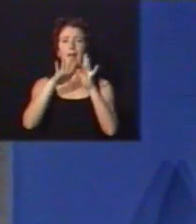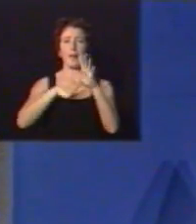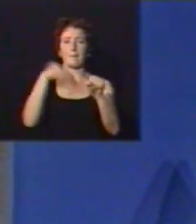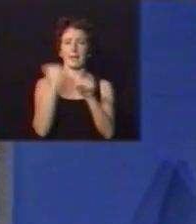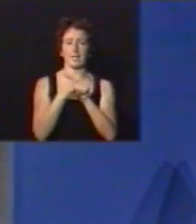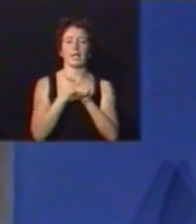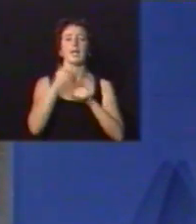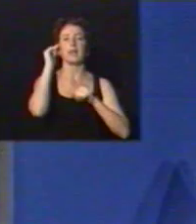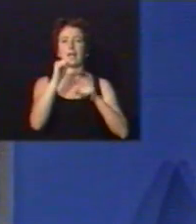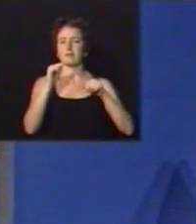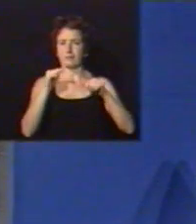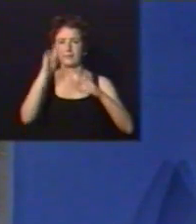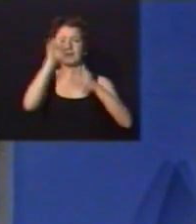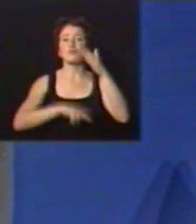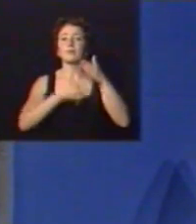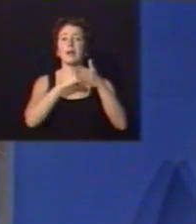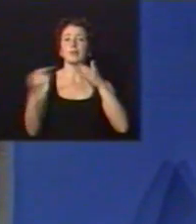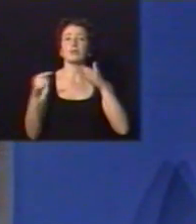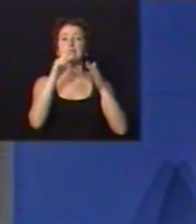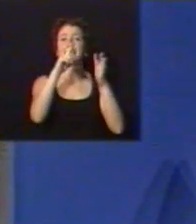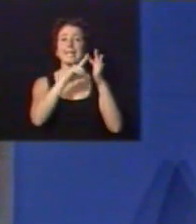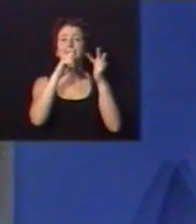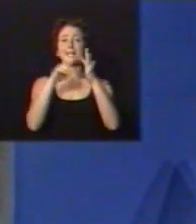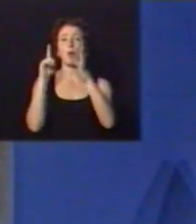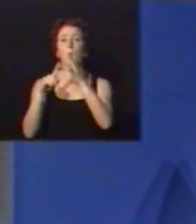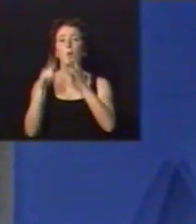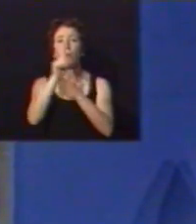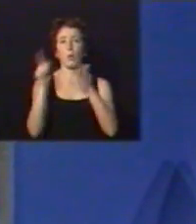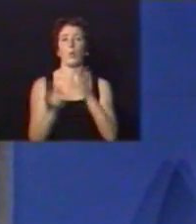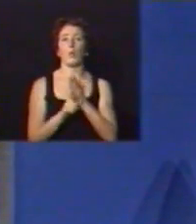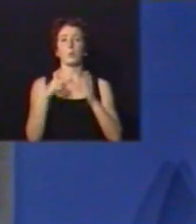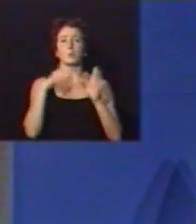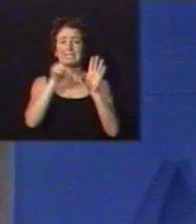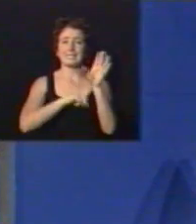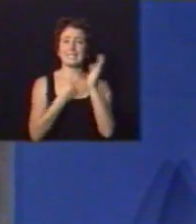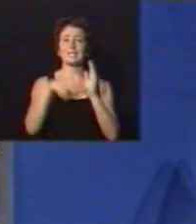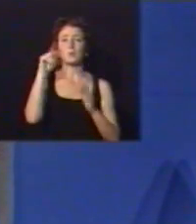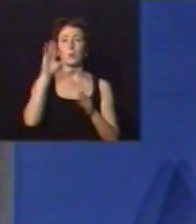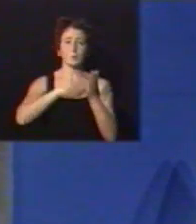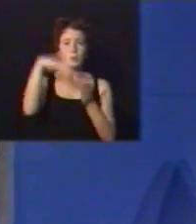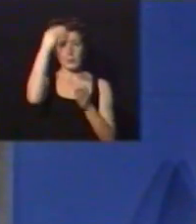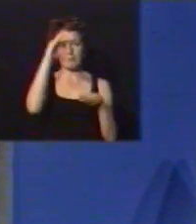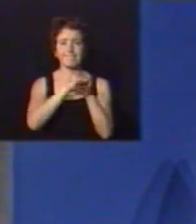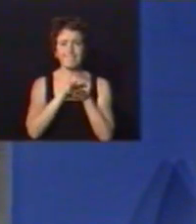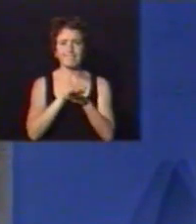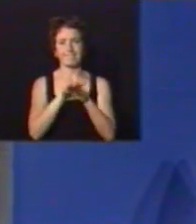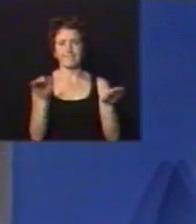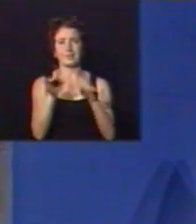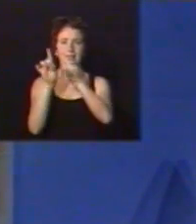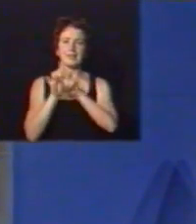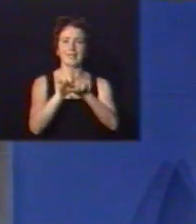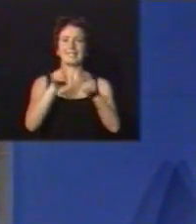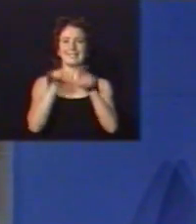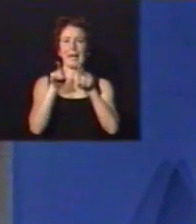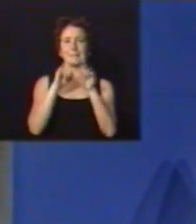equal opportunities laws in effectively banning Year 12 students from bringing same-sex partners to the final year